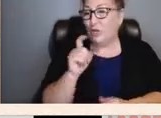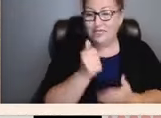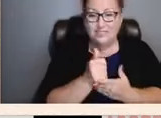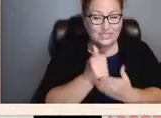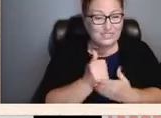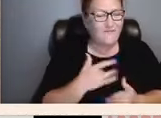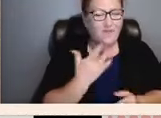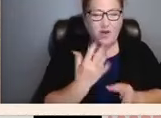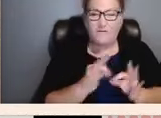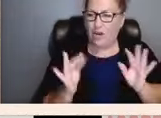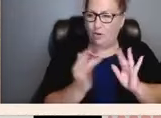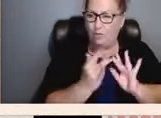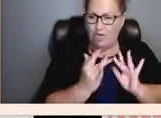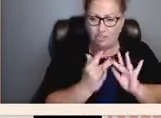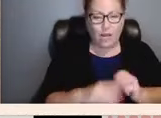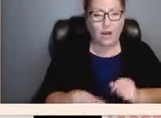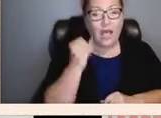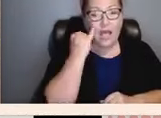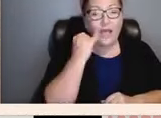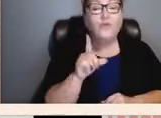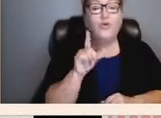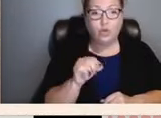out. If you do have